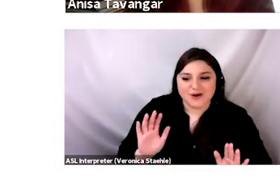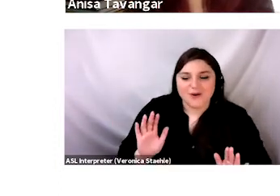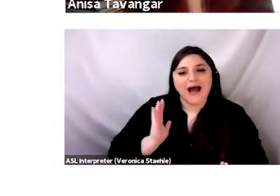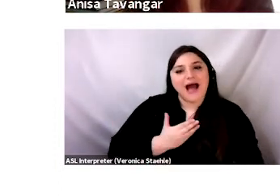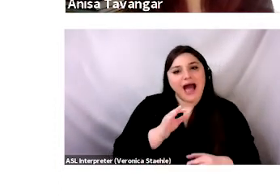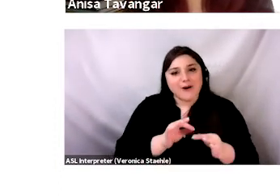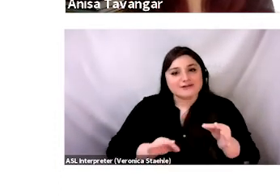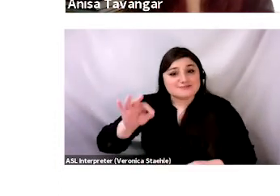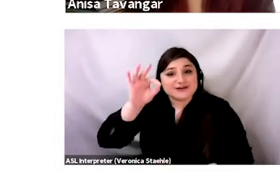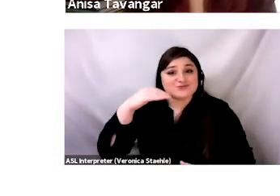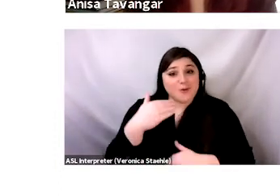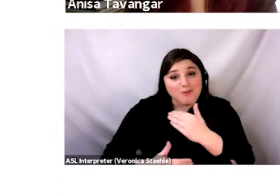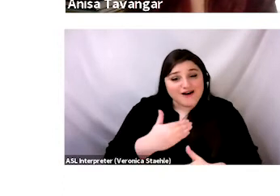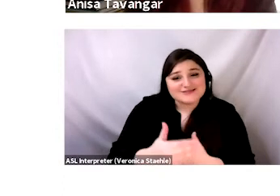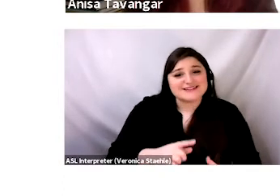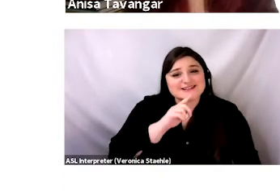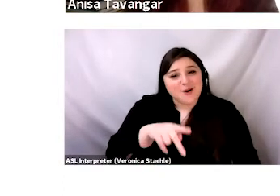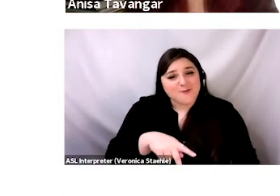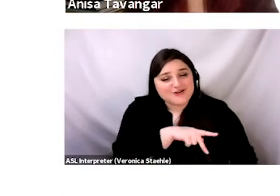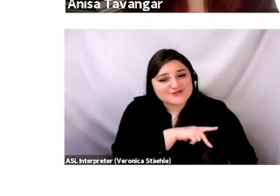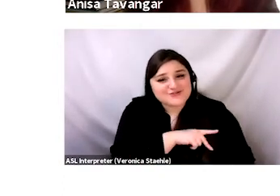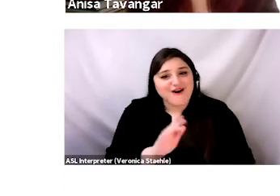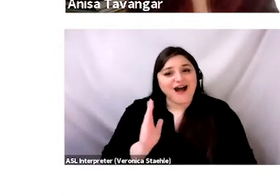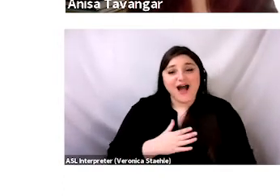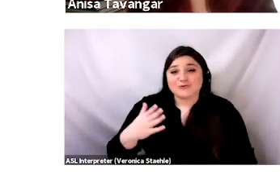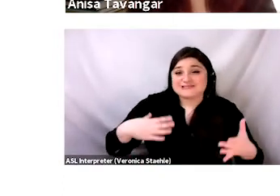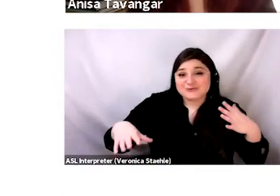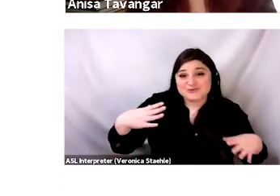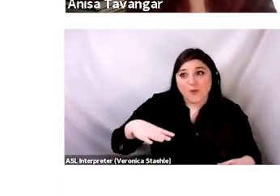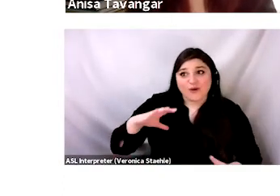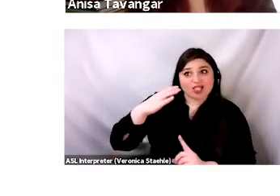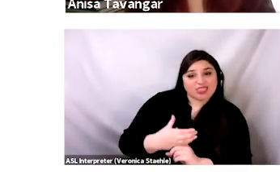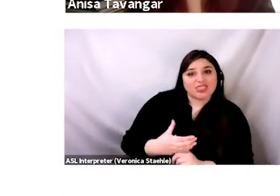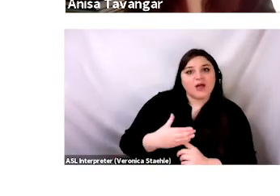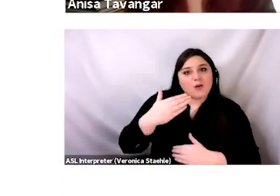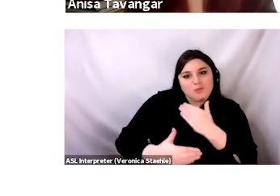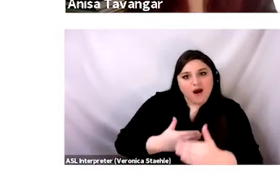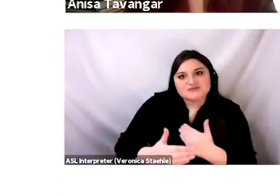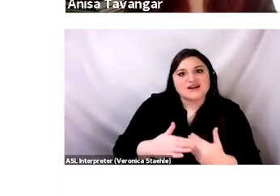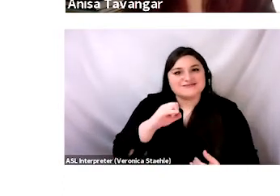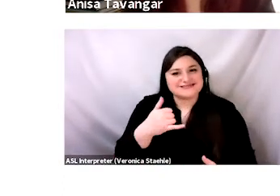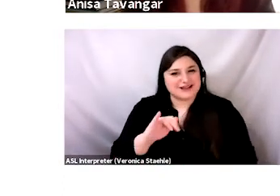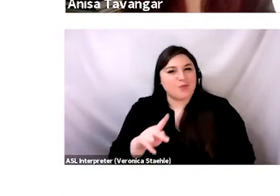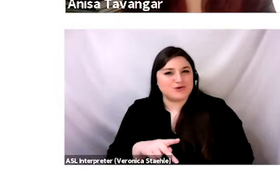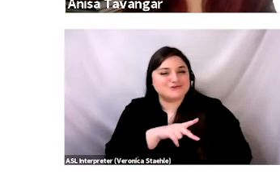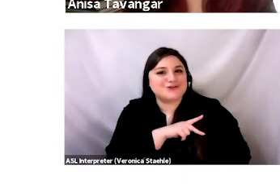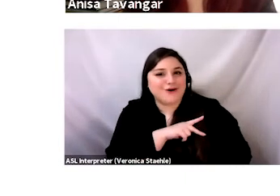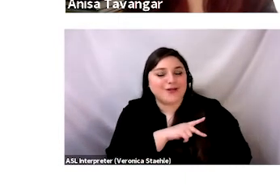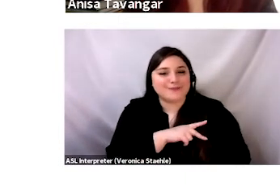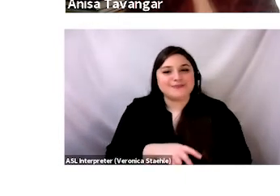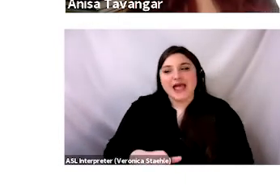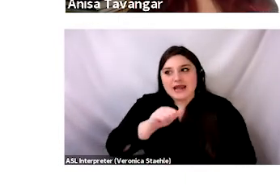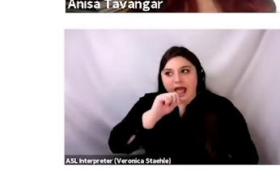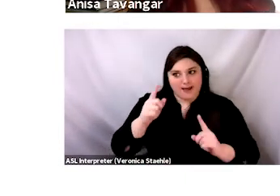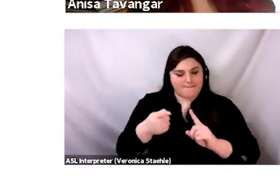are our sartorial ones. And we interpret the same words and situations and behaviors differently.